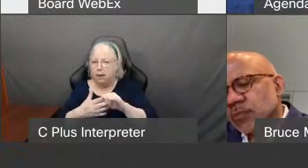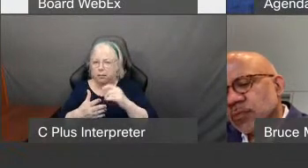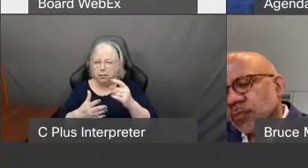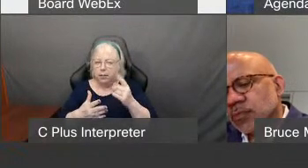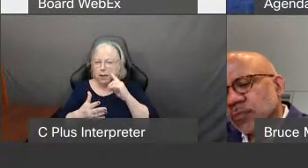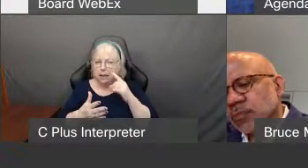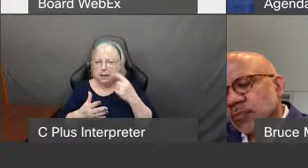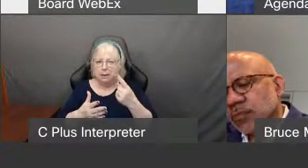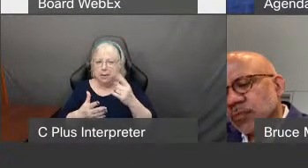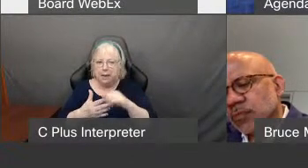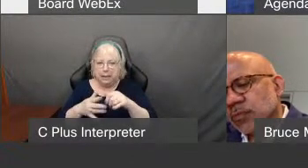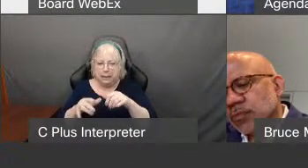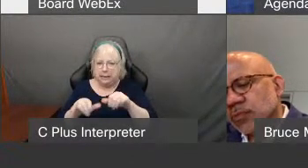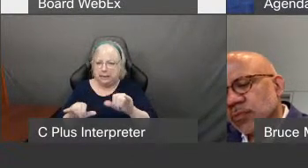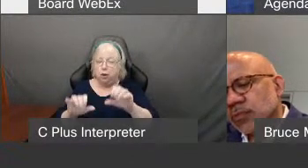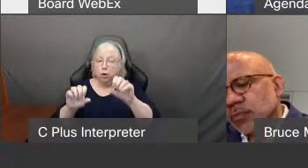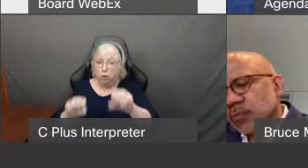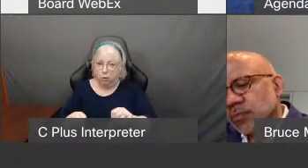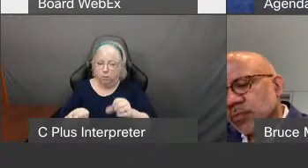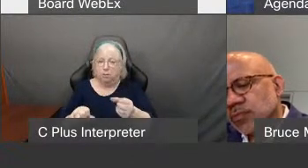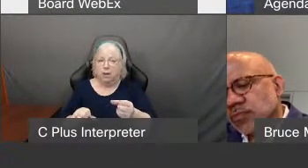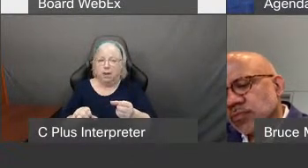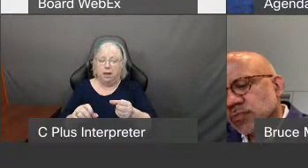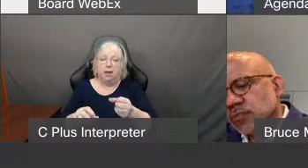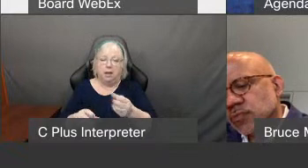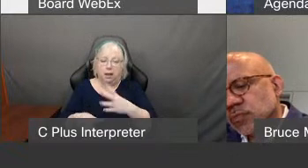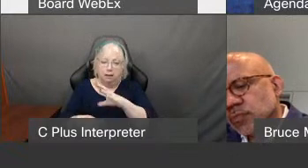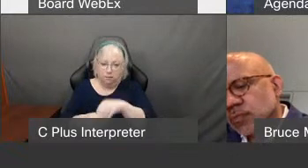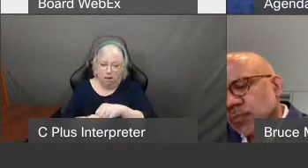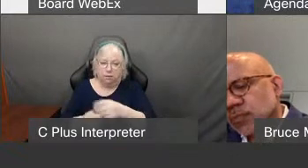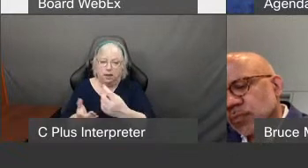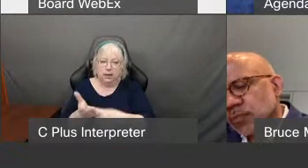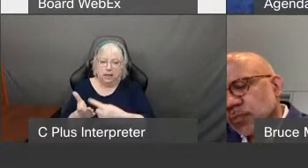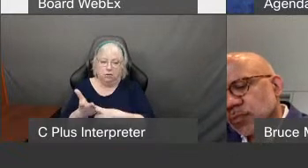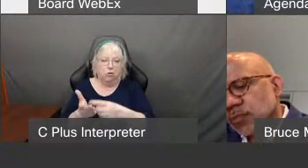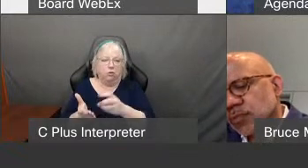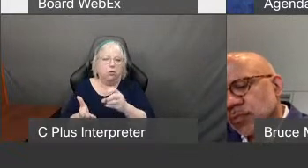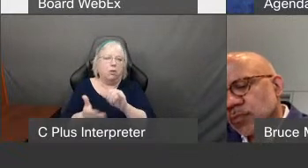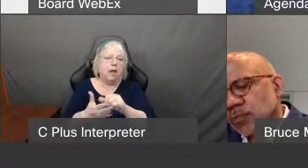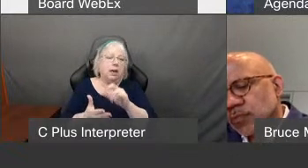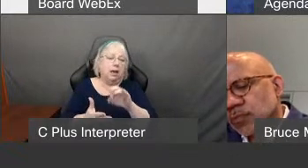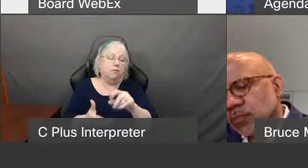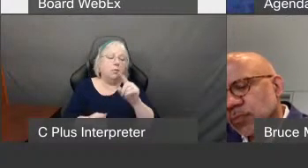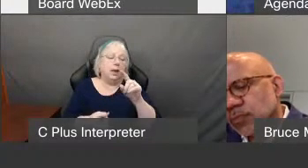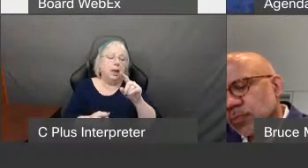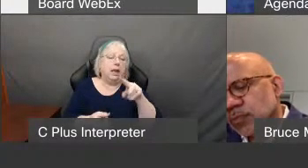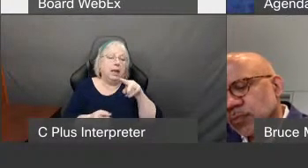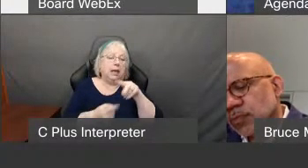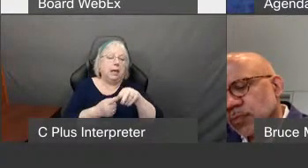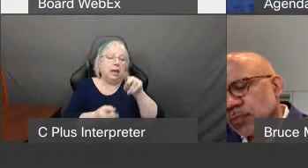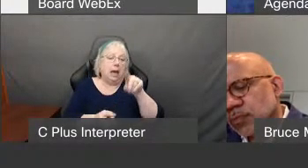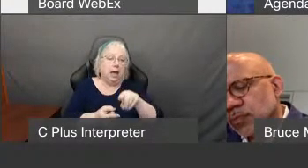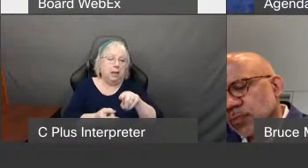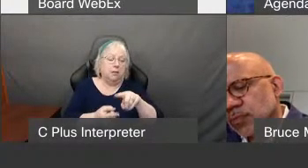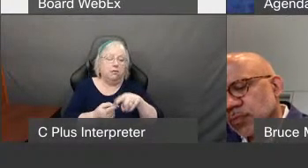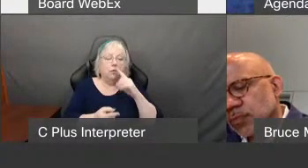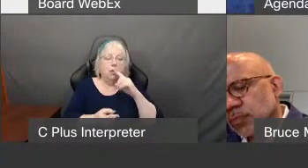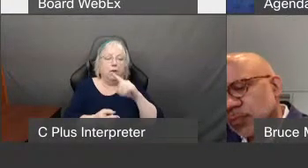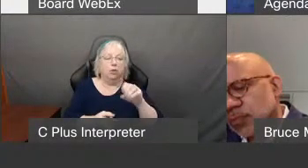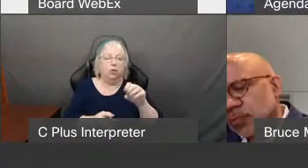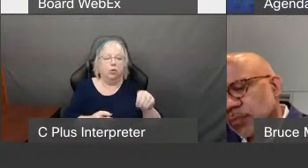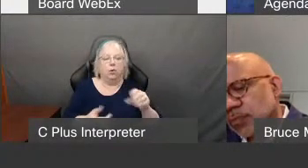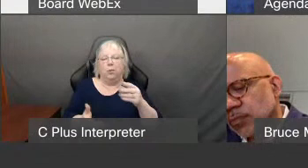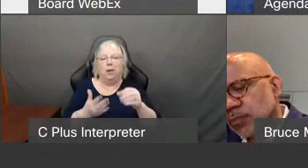be on the table? So we didn't, if we did make a cut, we wouldn't cut what we were going to propose for them